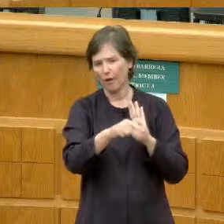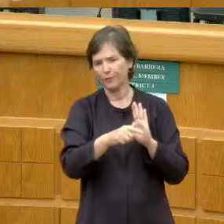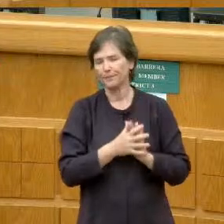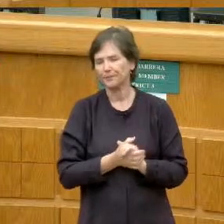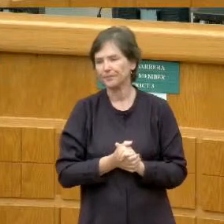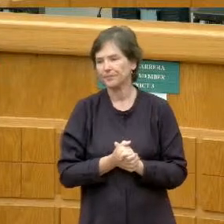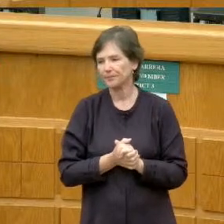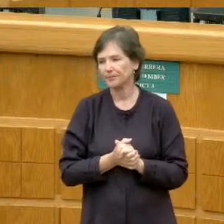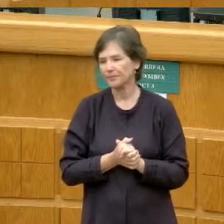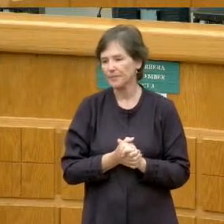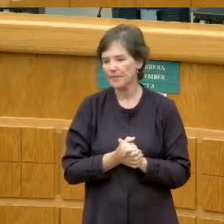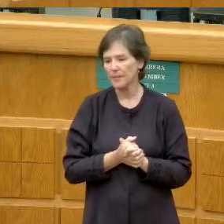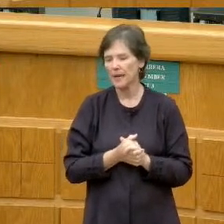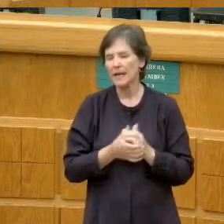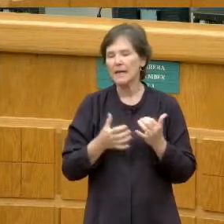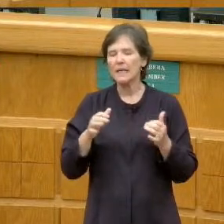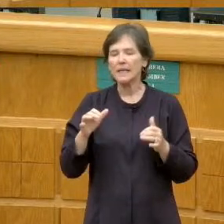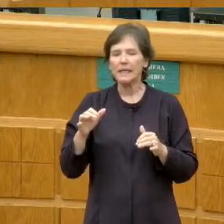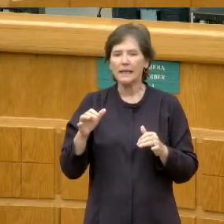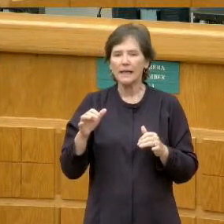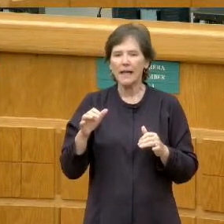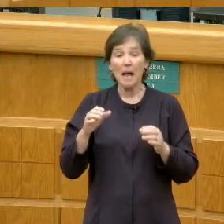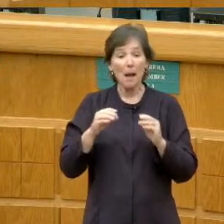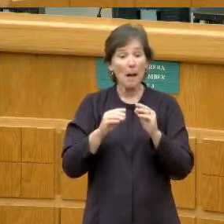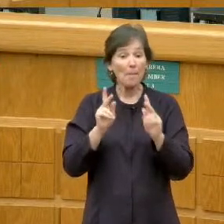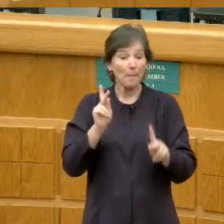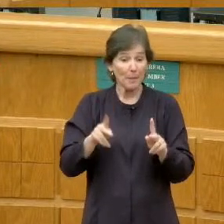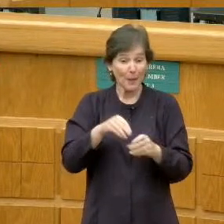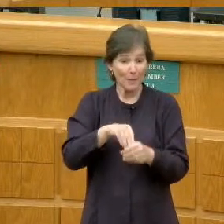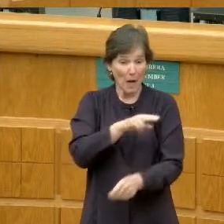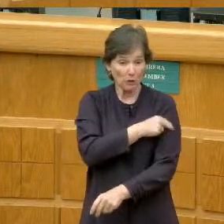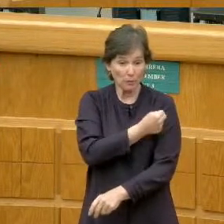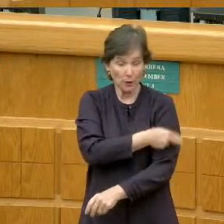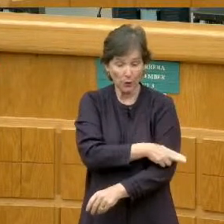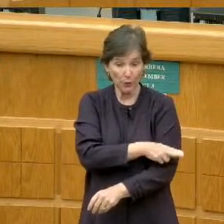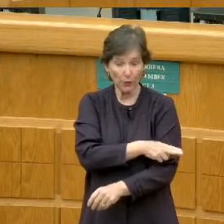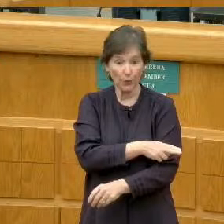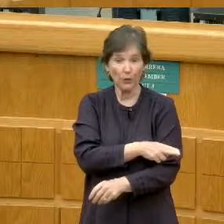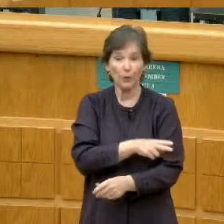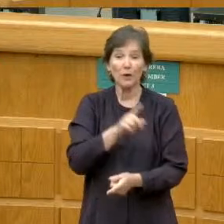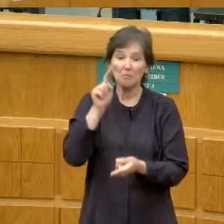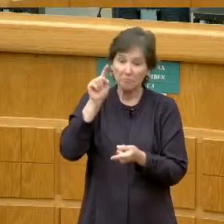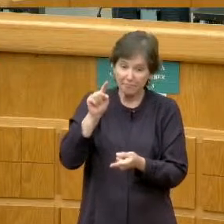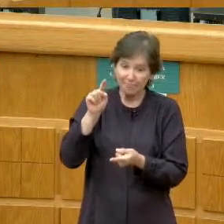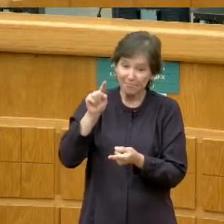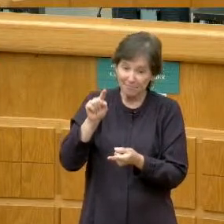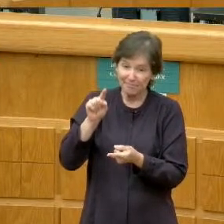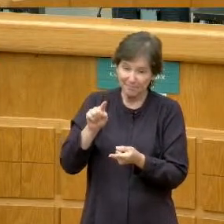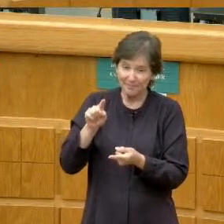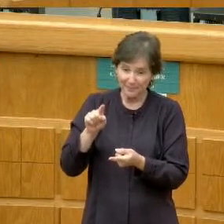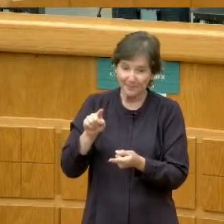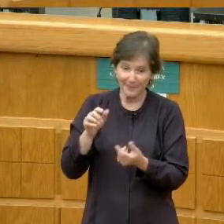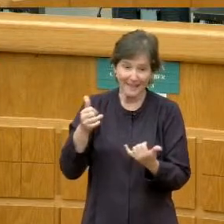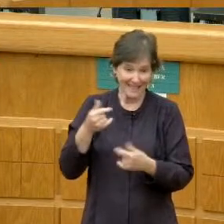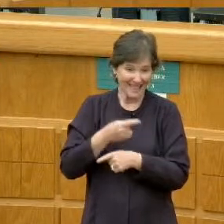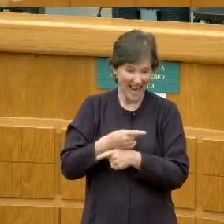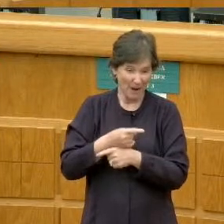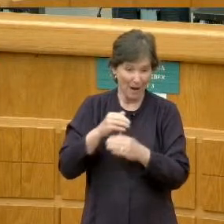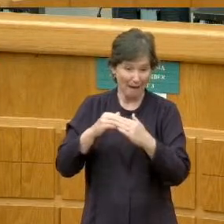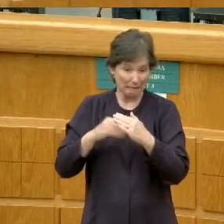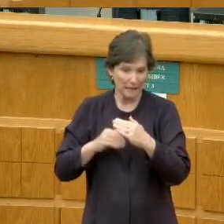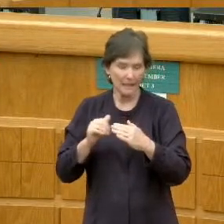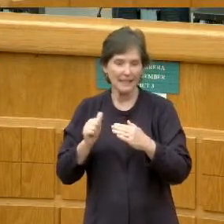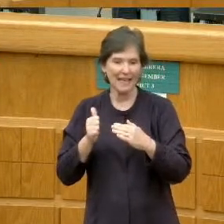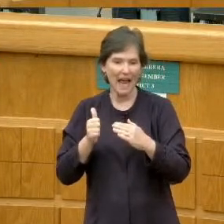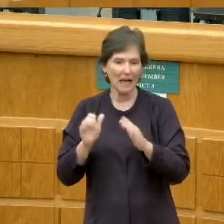Okay, and as the mayor said, the number of hospitalized persons is getting less. Today, there's 10 fewer in the